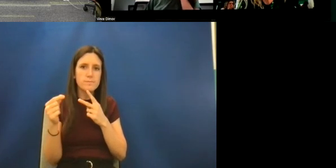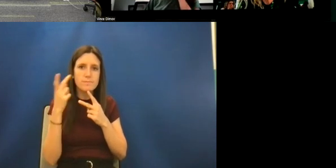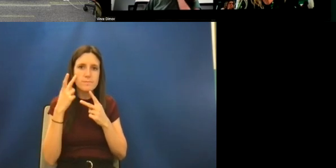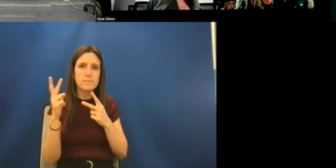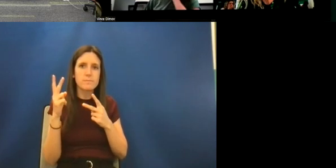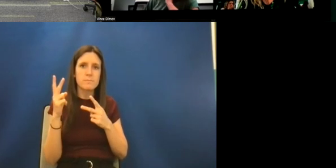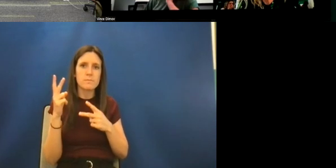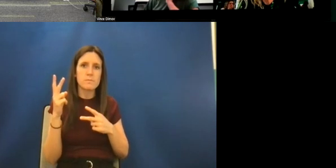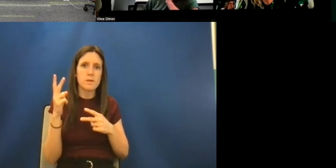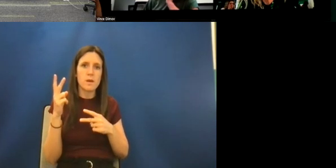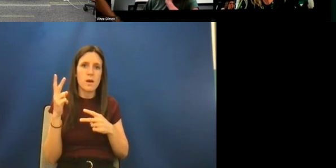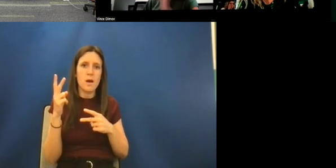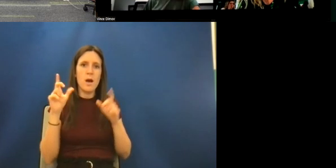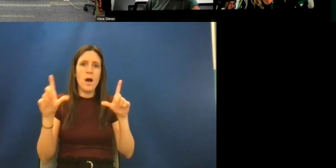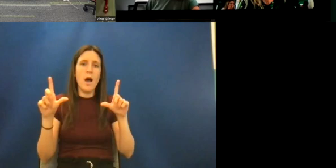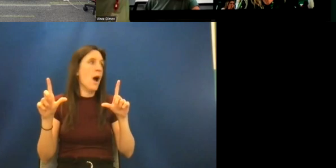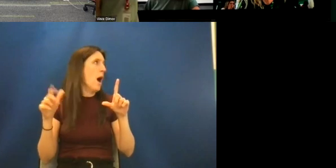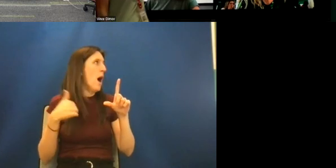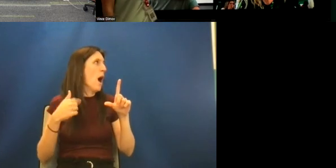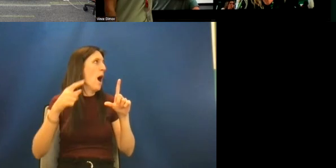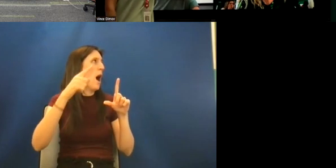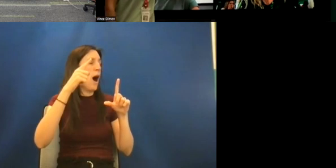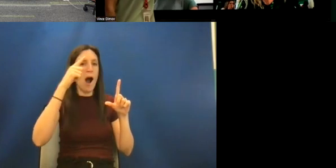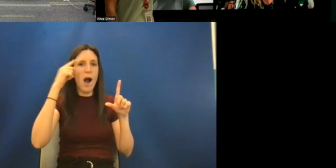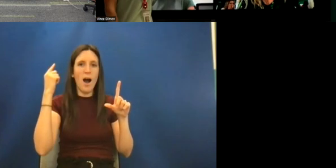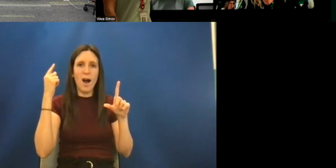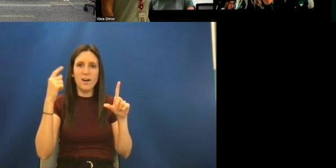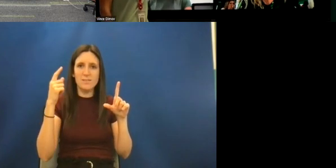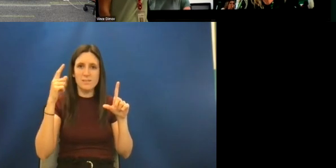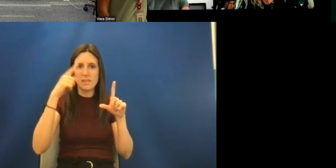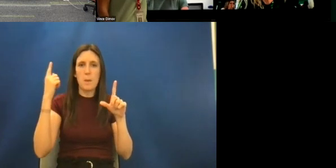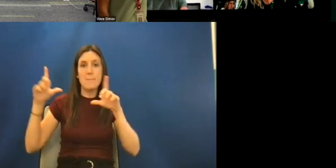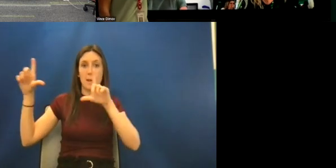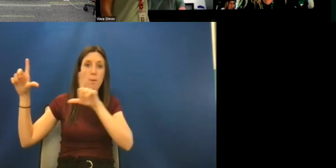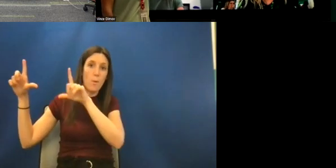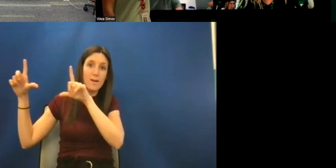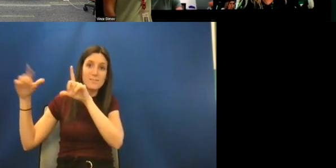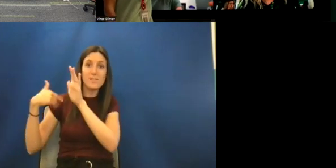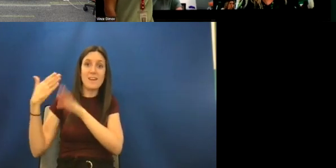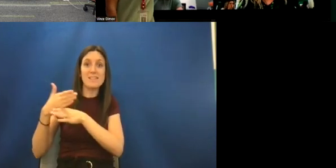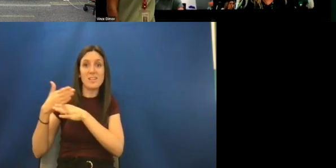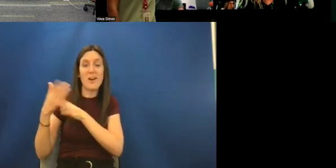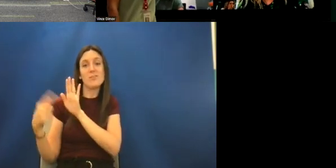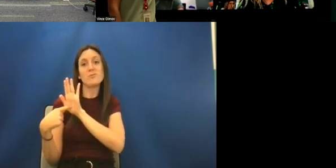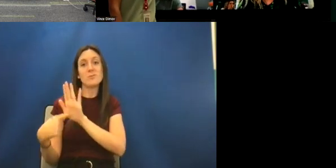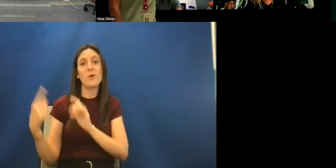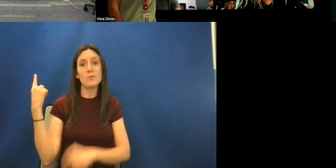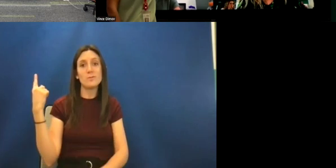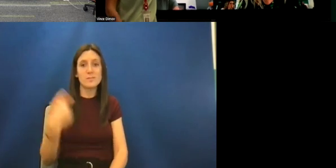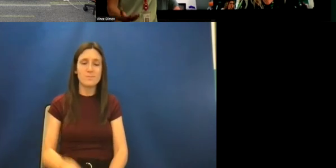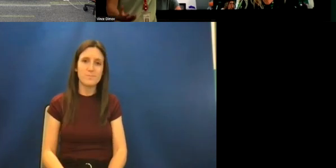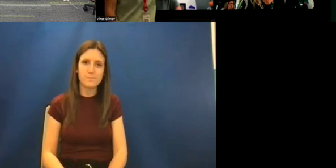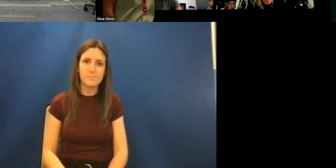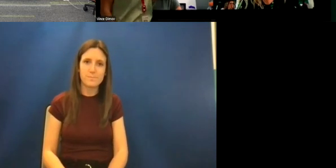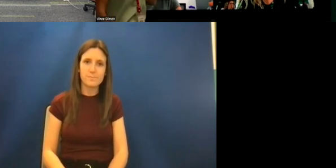one that has that blackboard that I talked about. So when I share my screen, it projects it right on that little